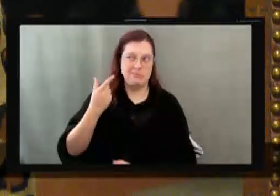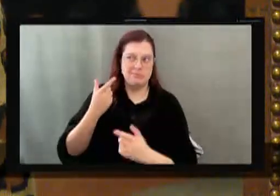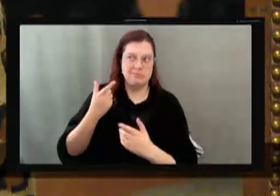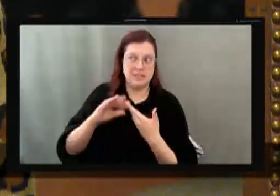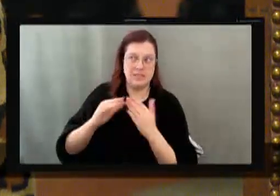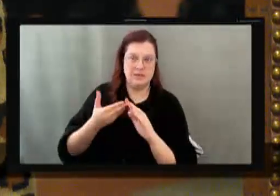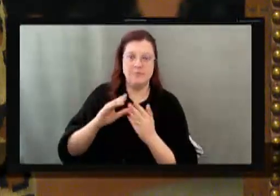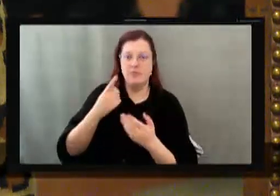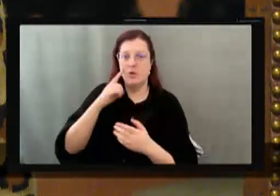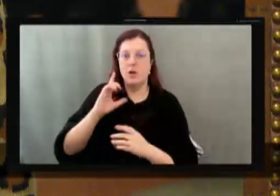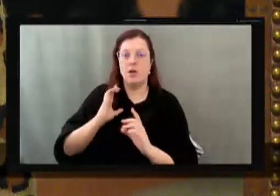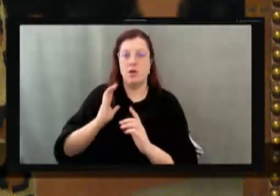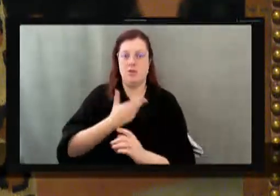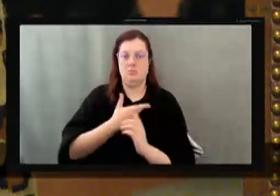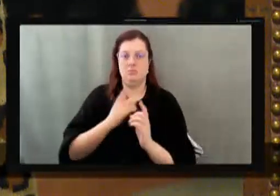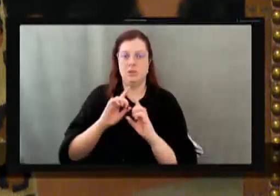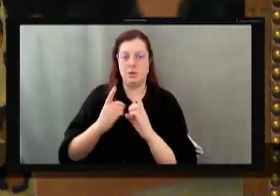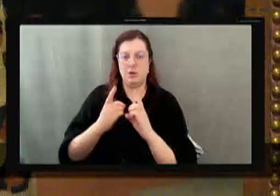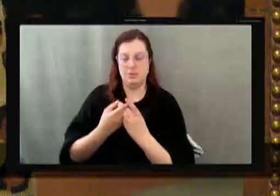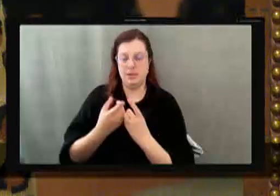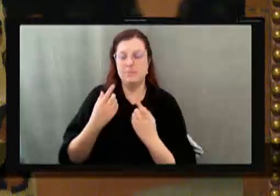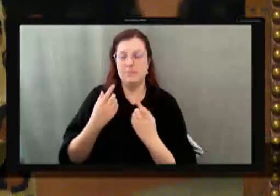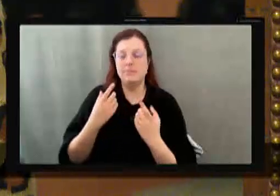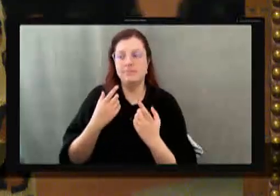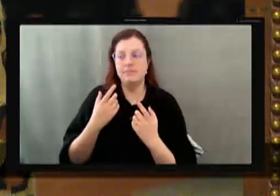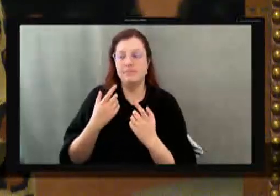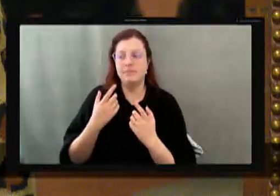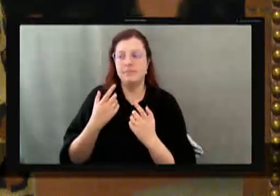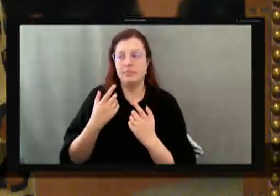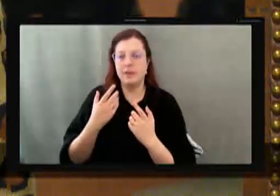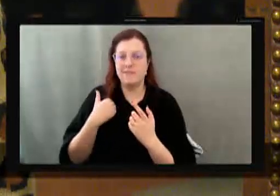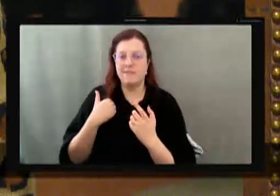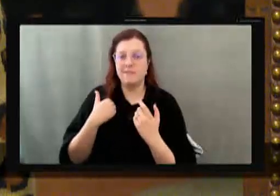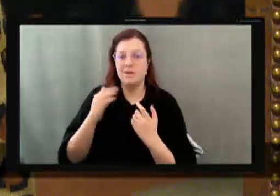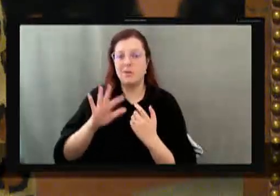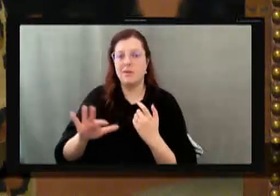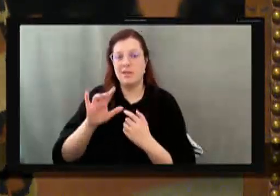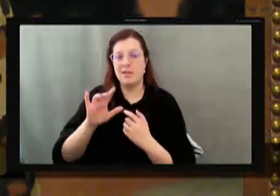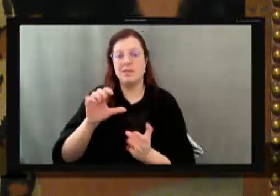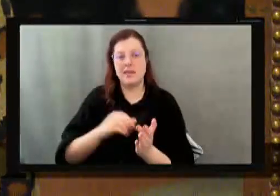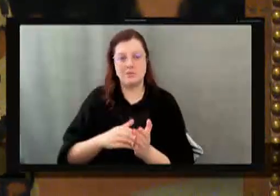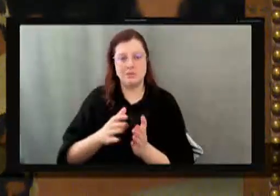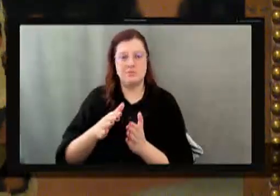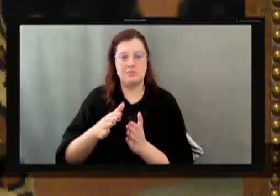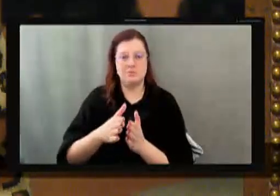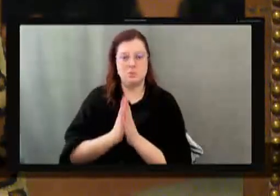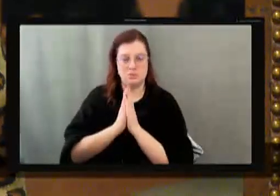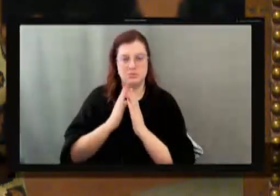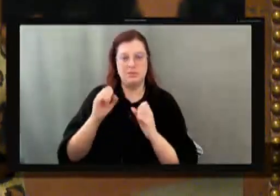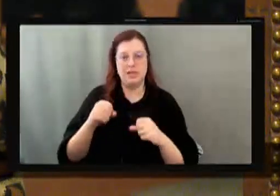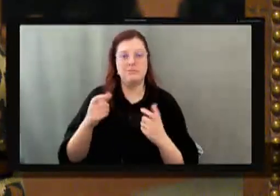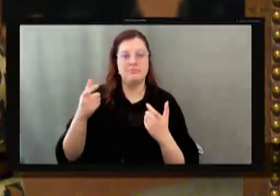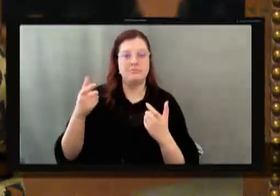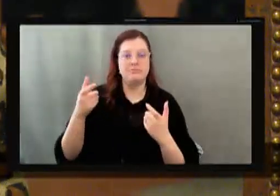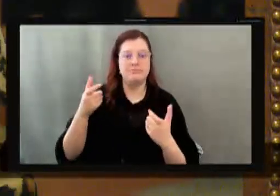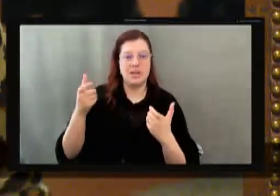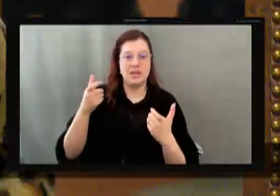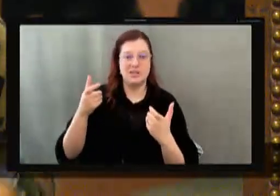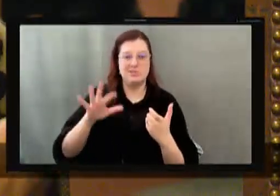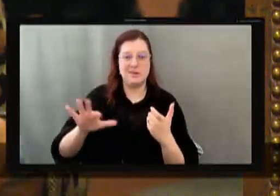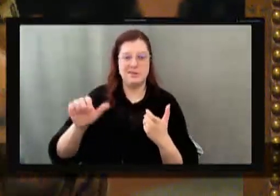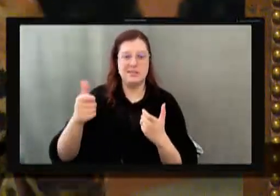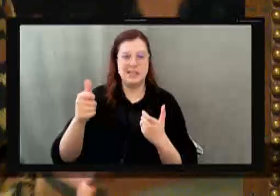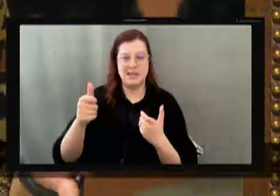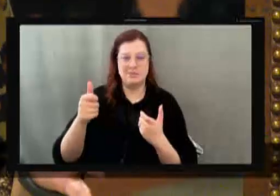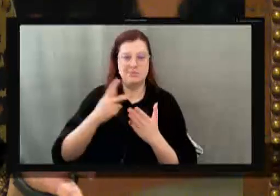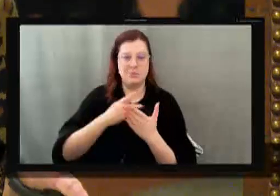for our department. We have about 1,000 or so outstanding requests, and we're able to do about 10 projects per year. And so